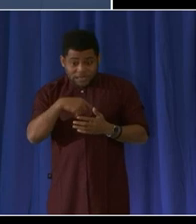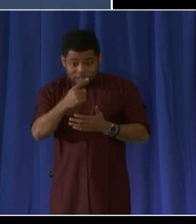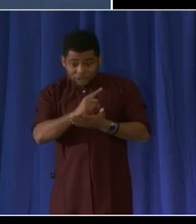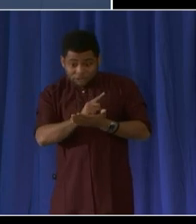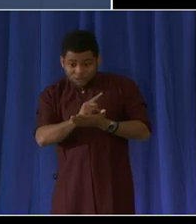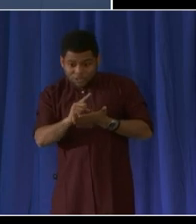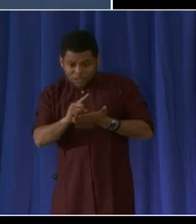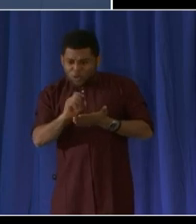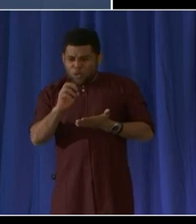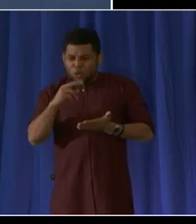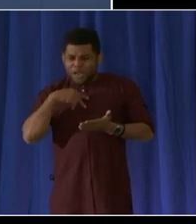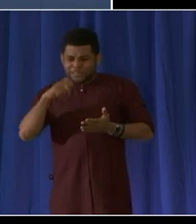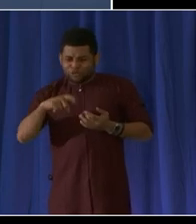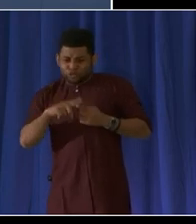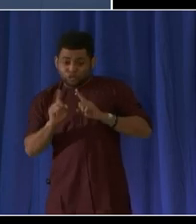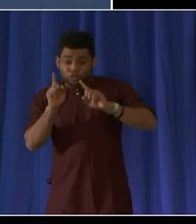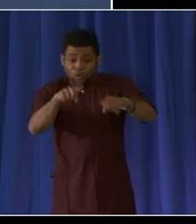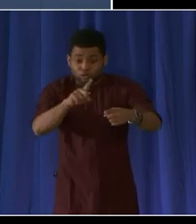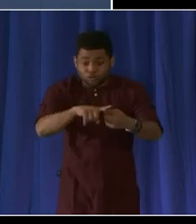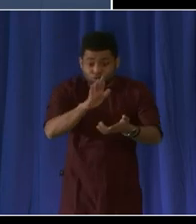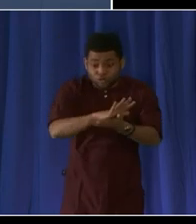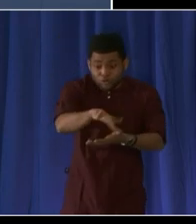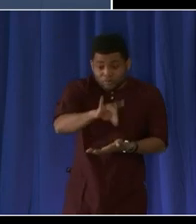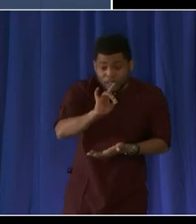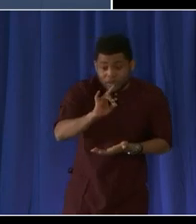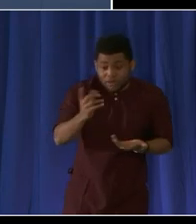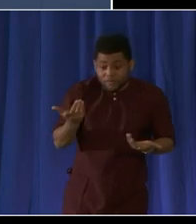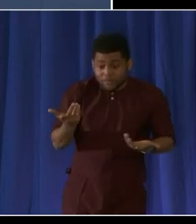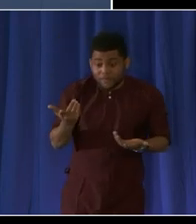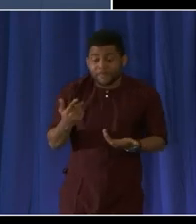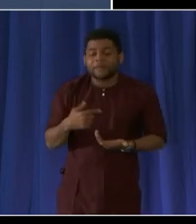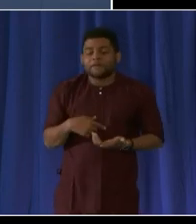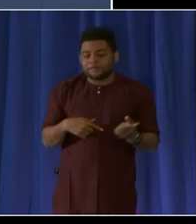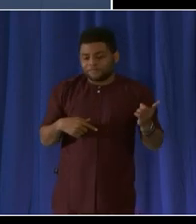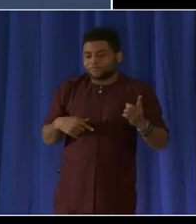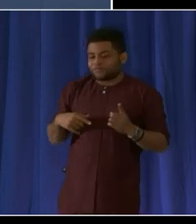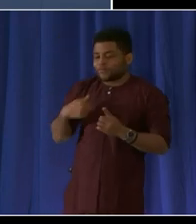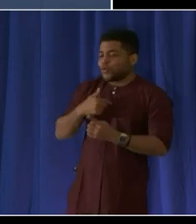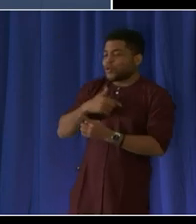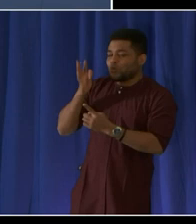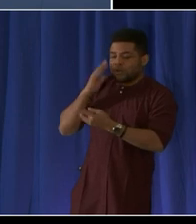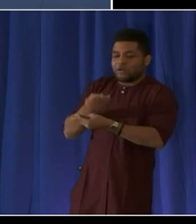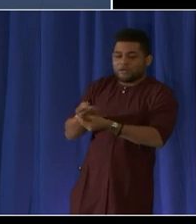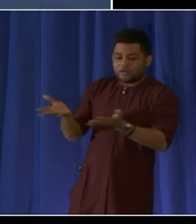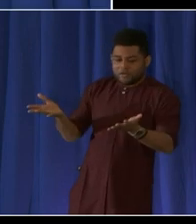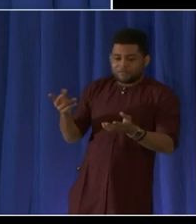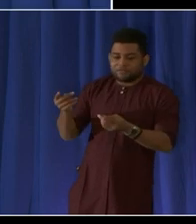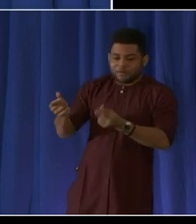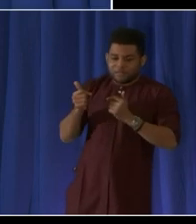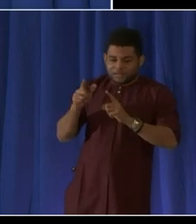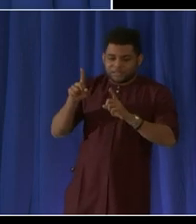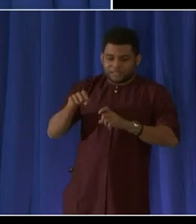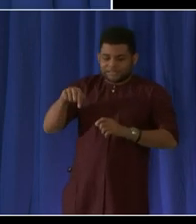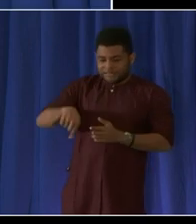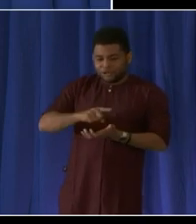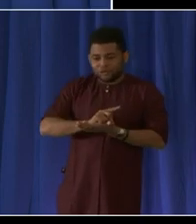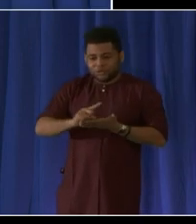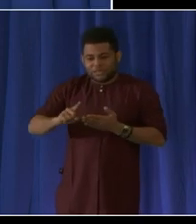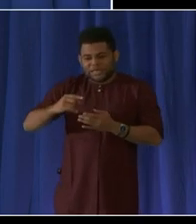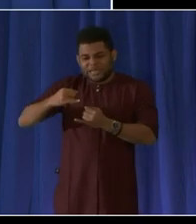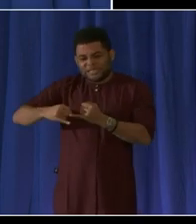and when, or do I need to go to the school? So we will be issuing antigen-based kits the end of this